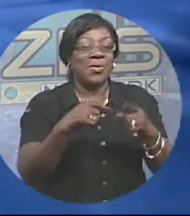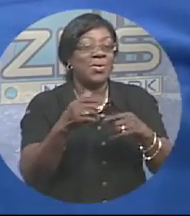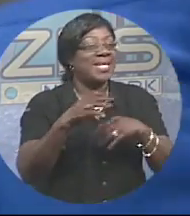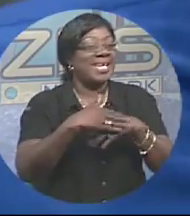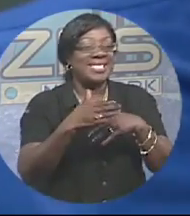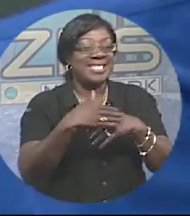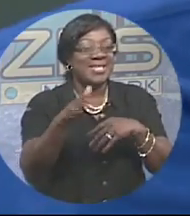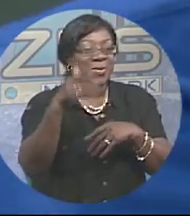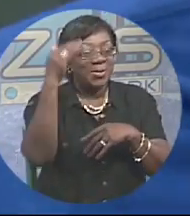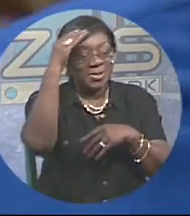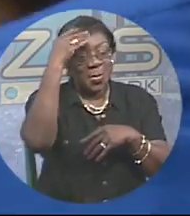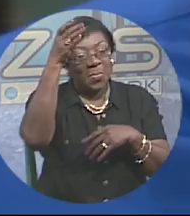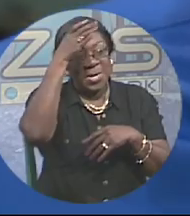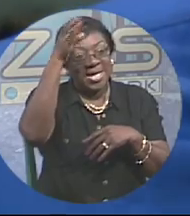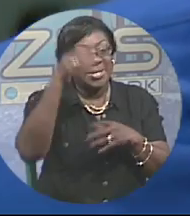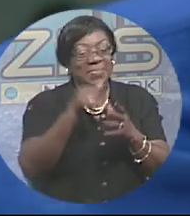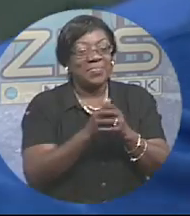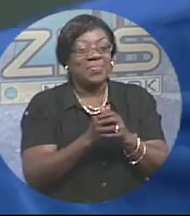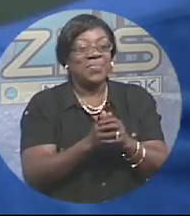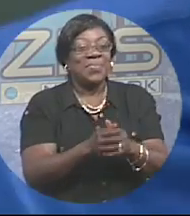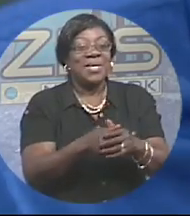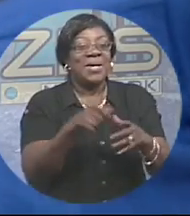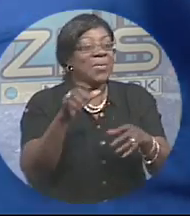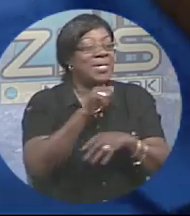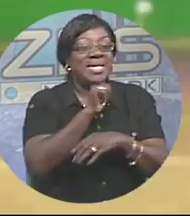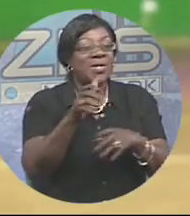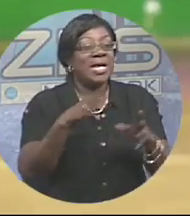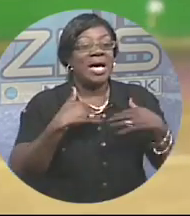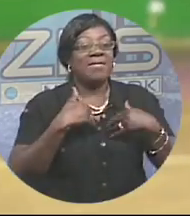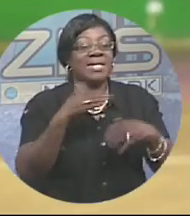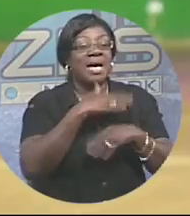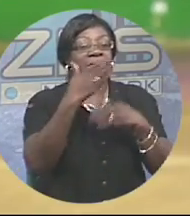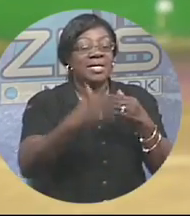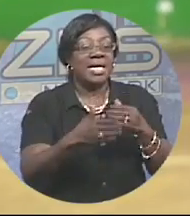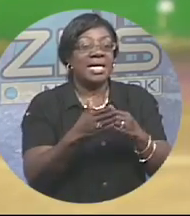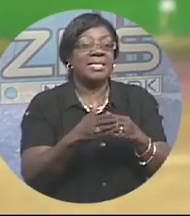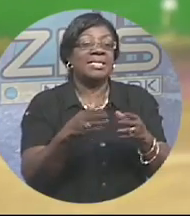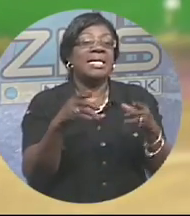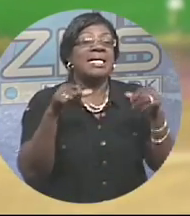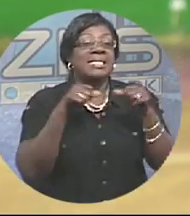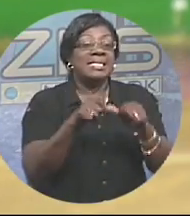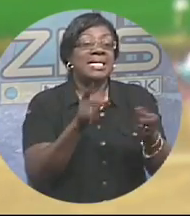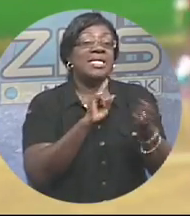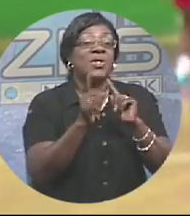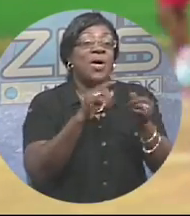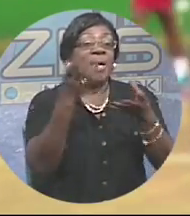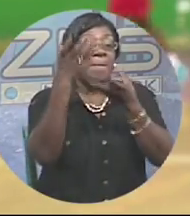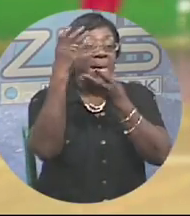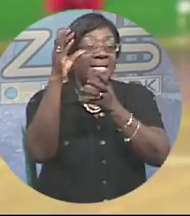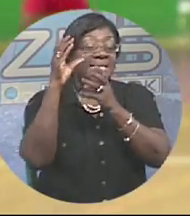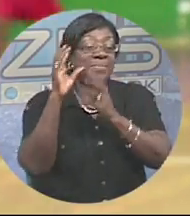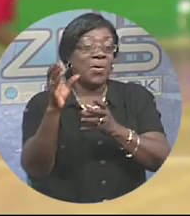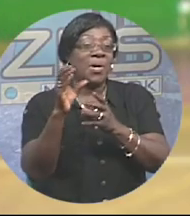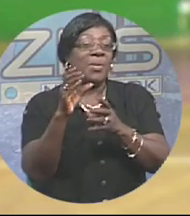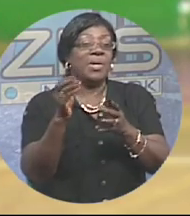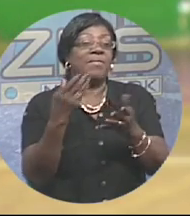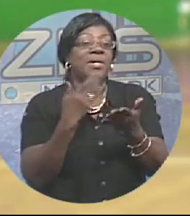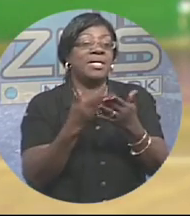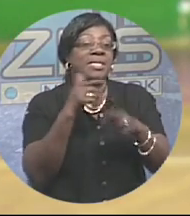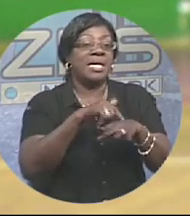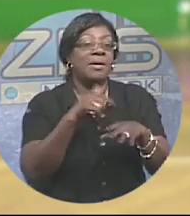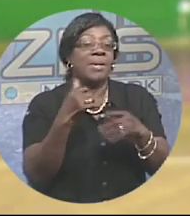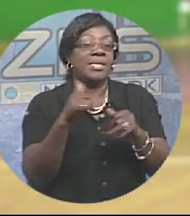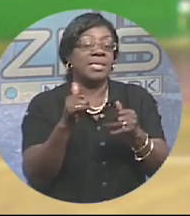brain. And we just didn't have it. Just didn't have it down at the end. Still talking basketball, but I'm going to give you a steady diet of basketball. The